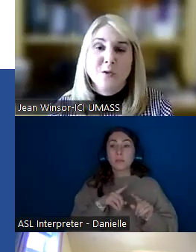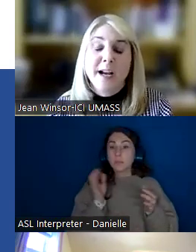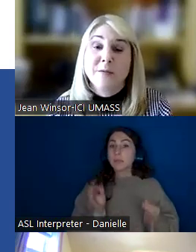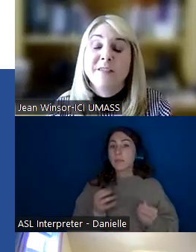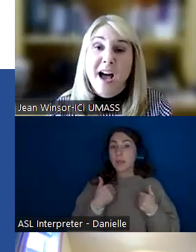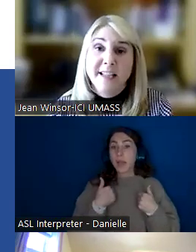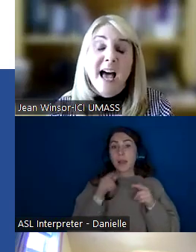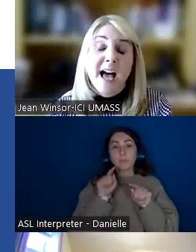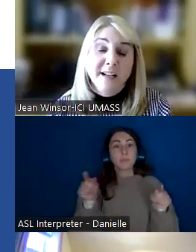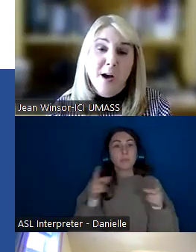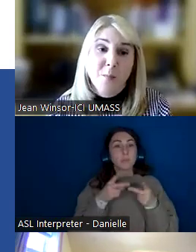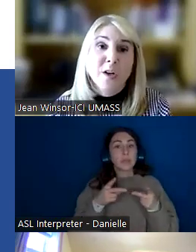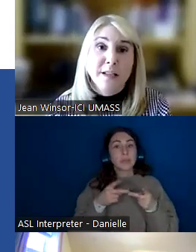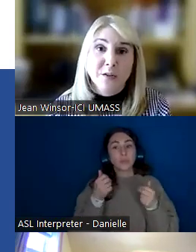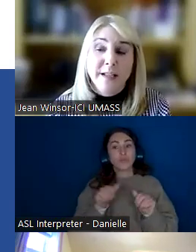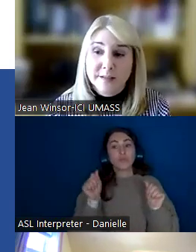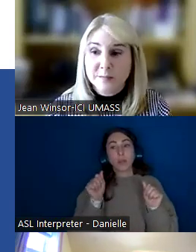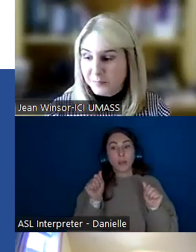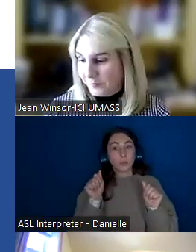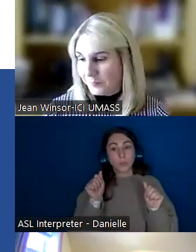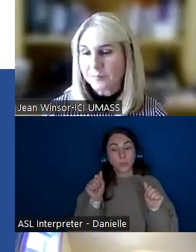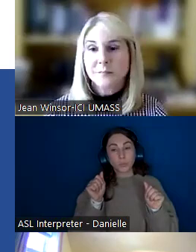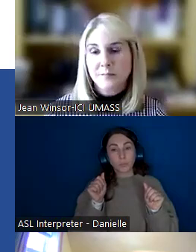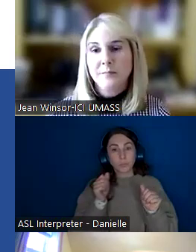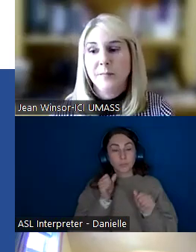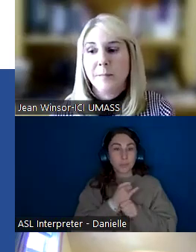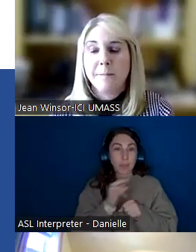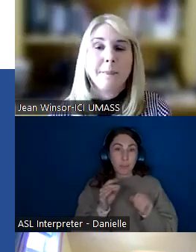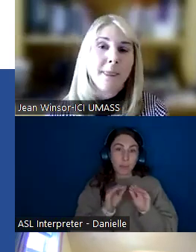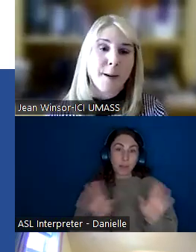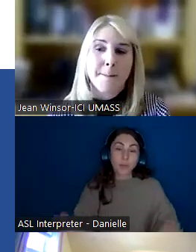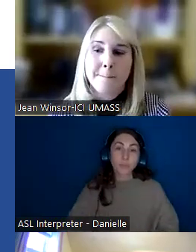that and trying to refine that more clearly.